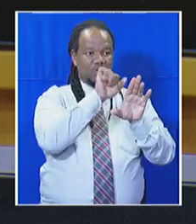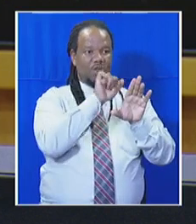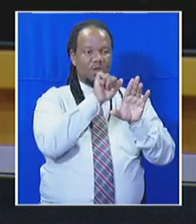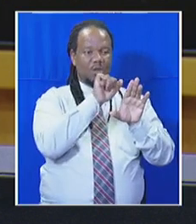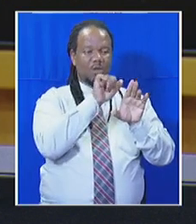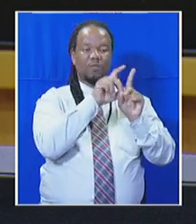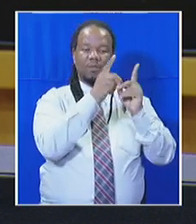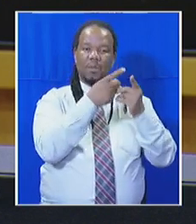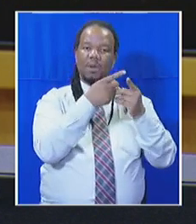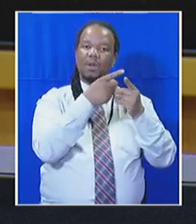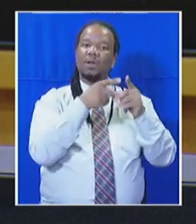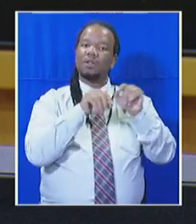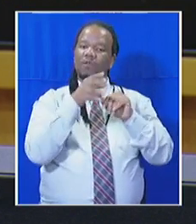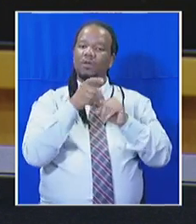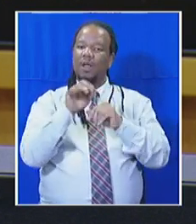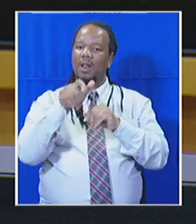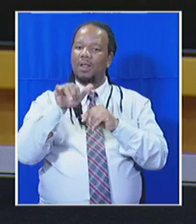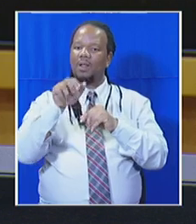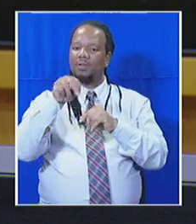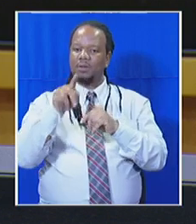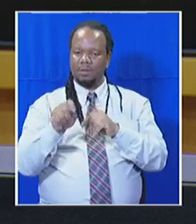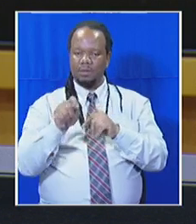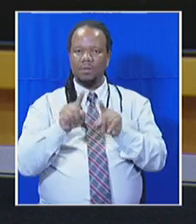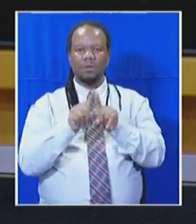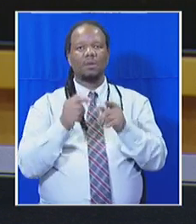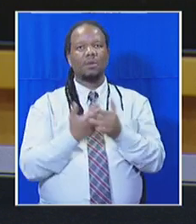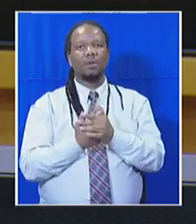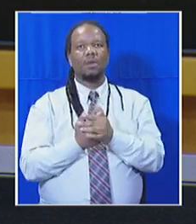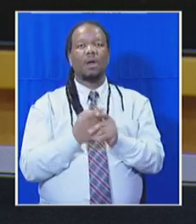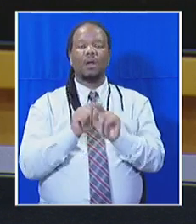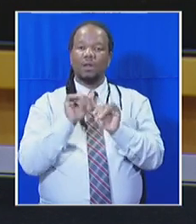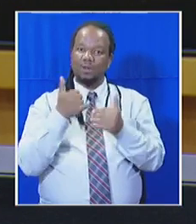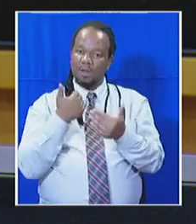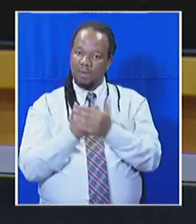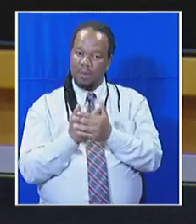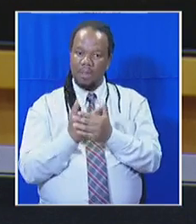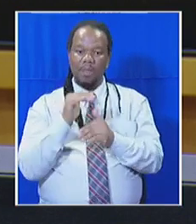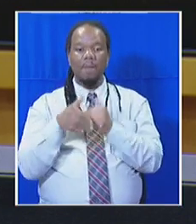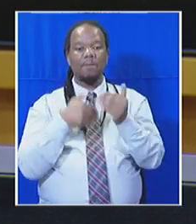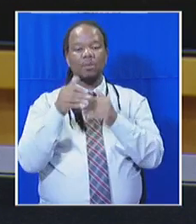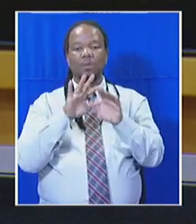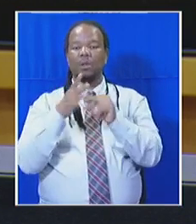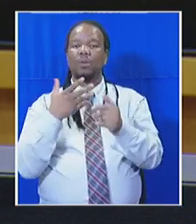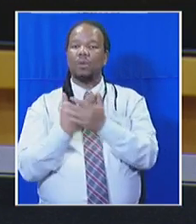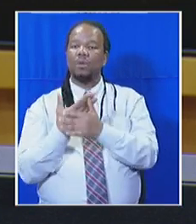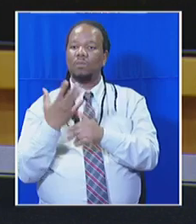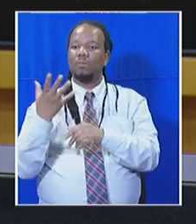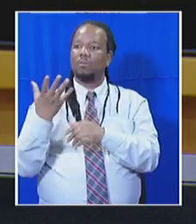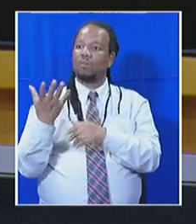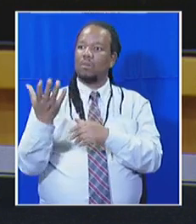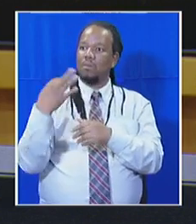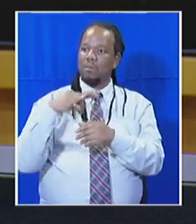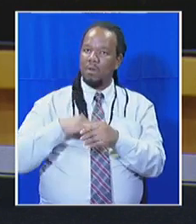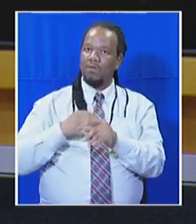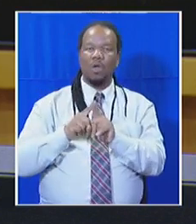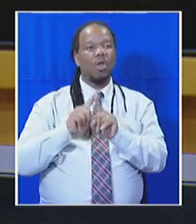talent and ensuring that we are able to reap the fruits out of that particular process. Not just development for